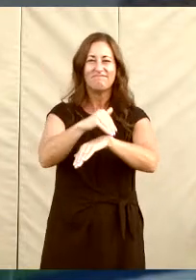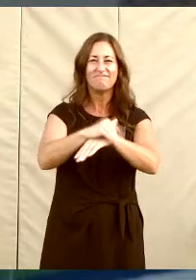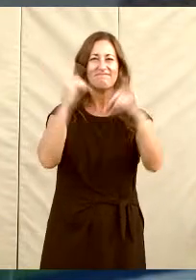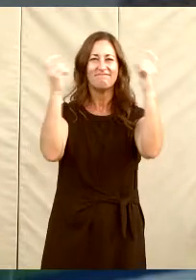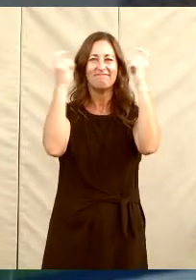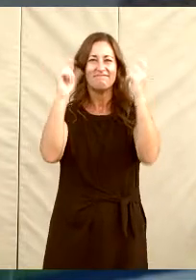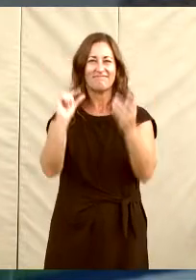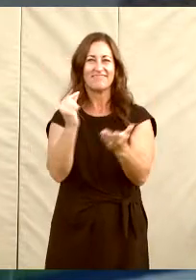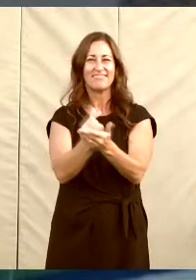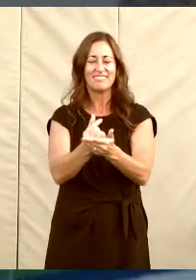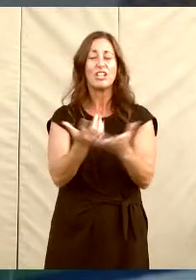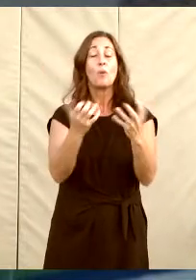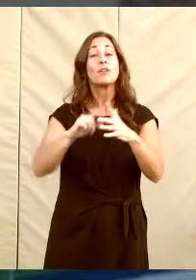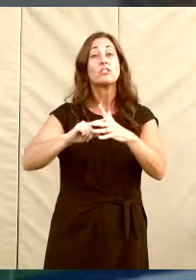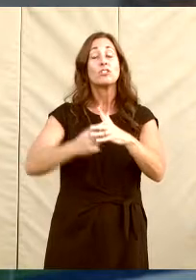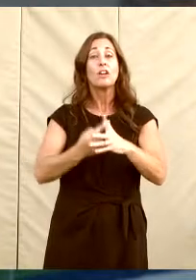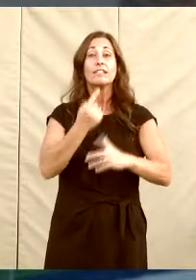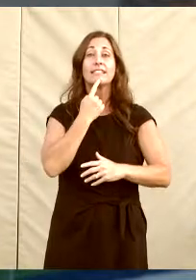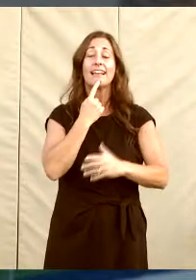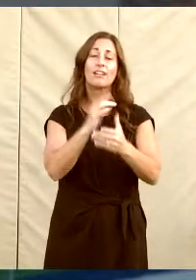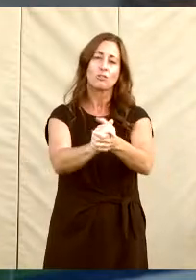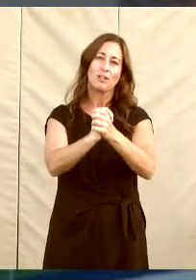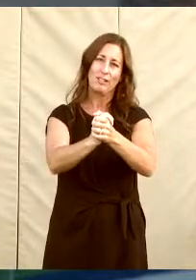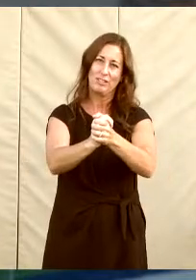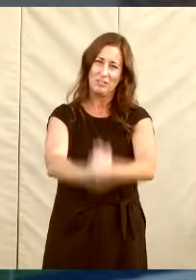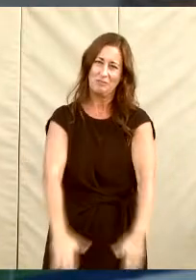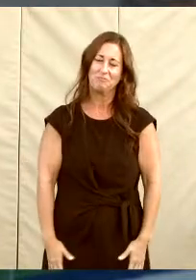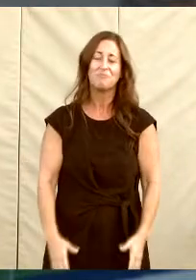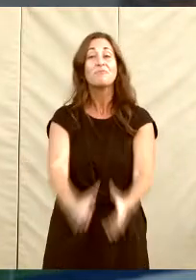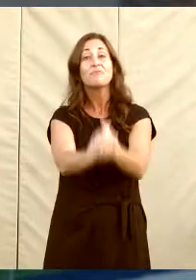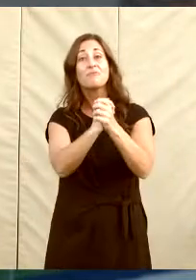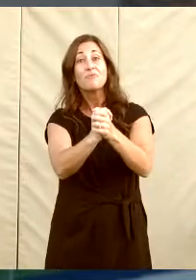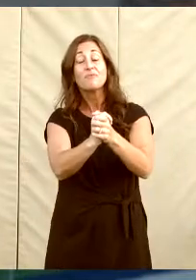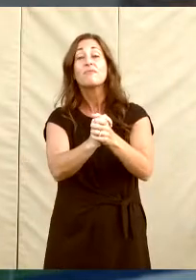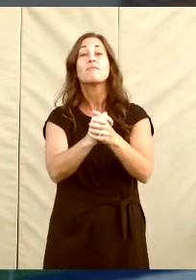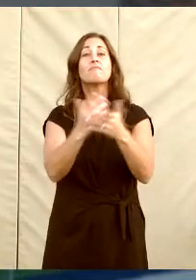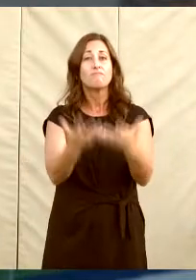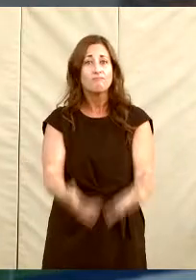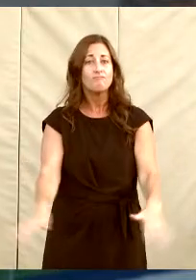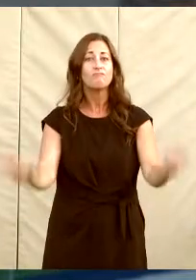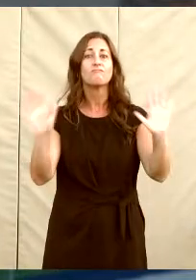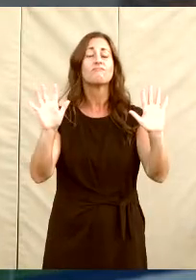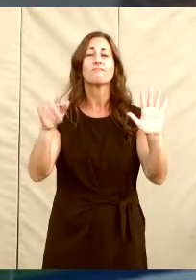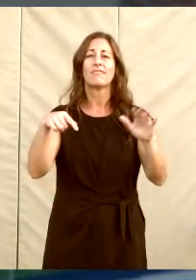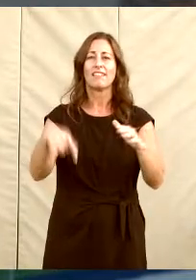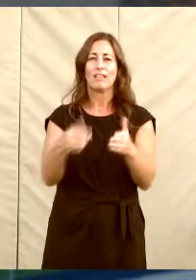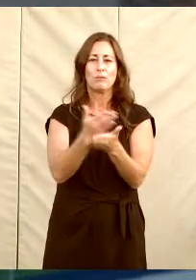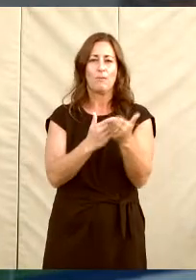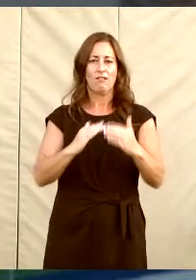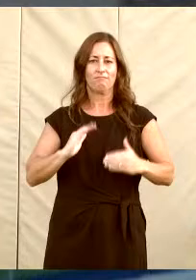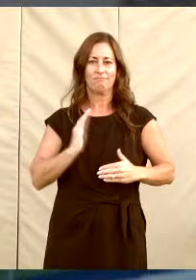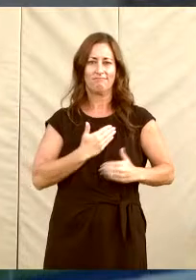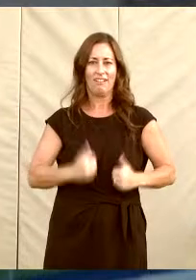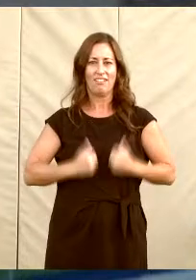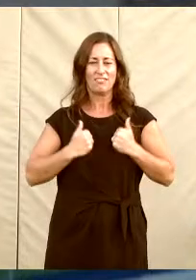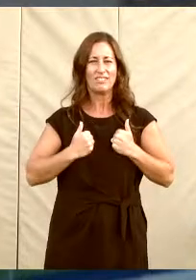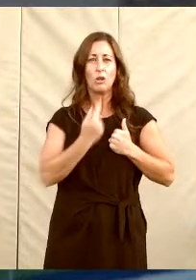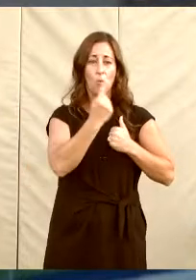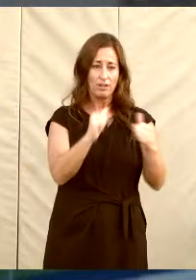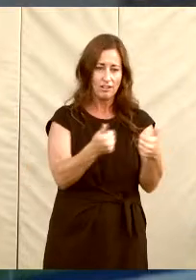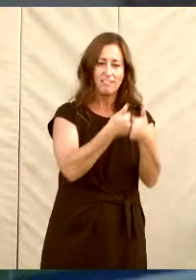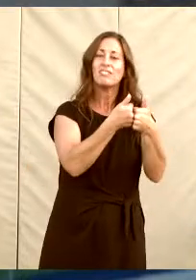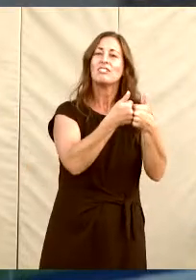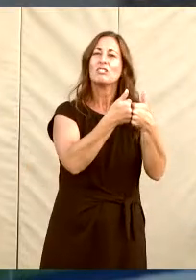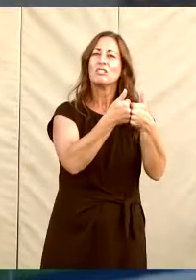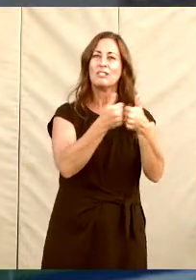graduation. I want to start by saying congratulations. Congratulations on completing this one phase of our lives, one challenge, soon